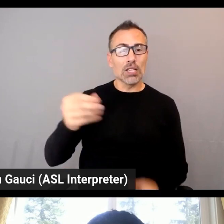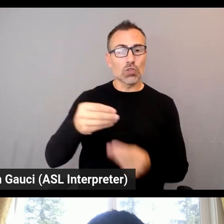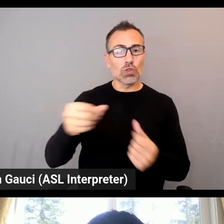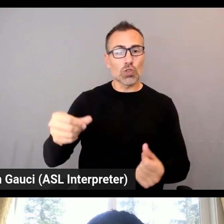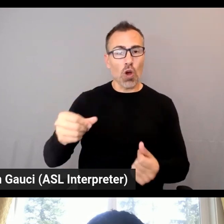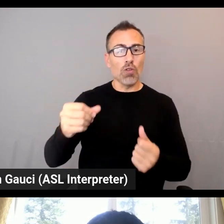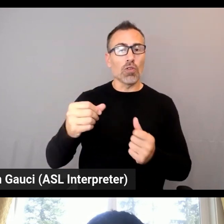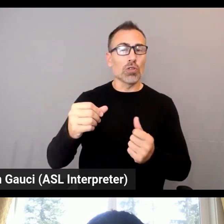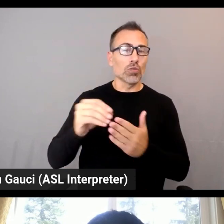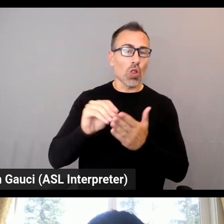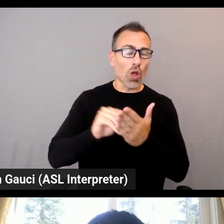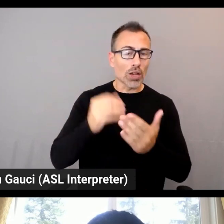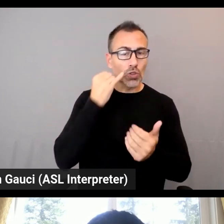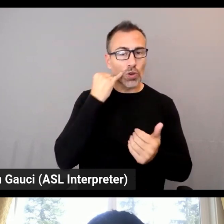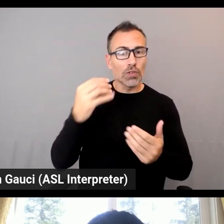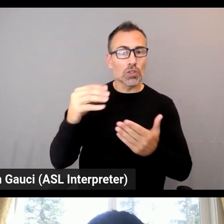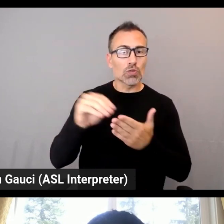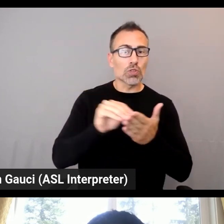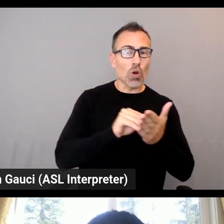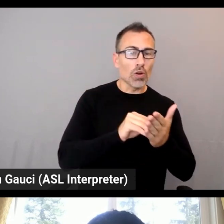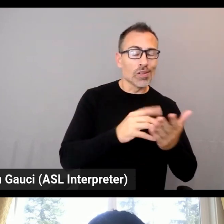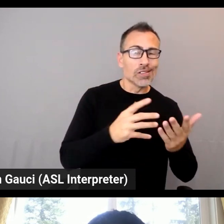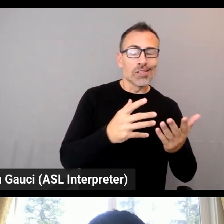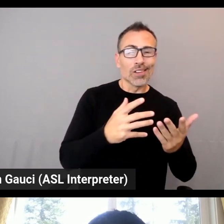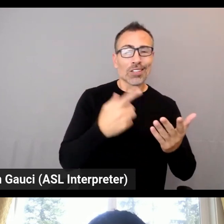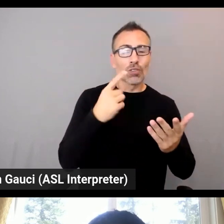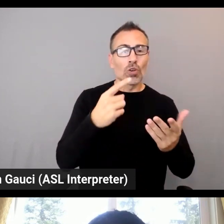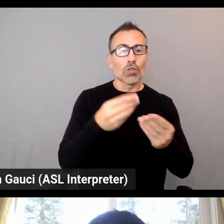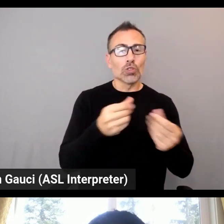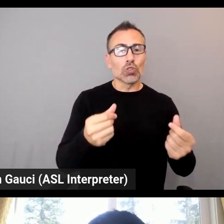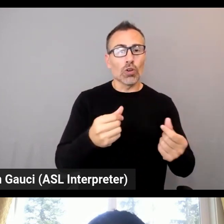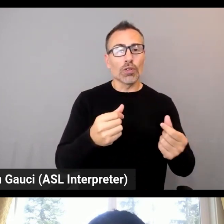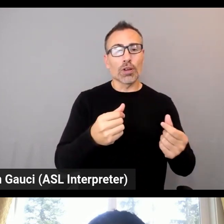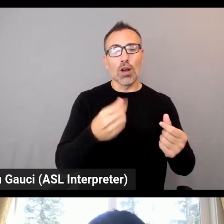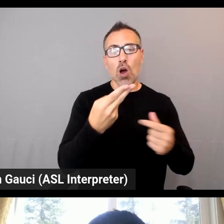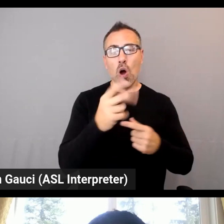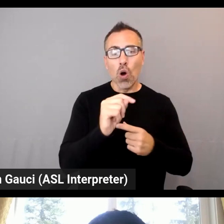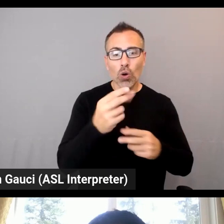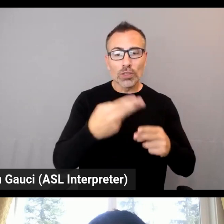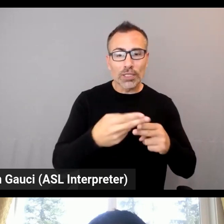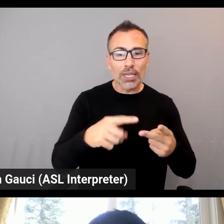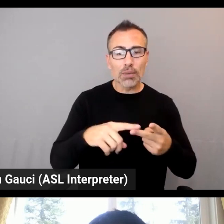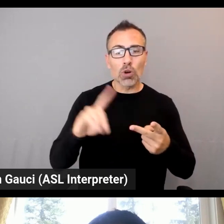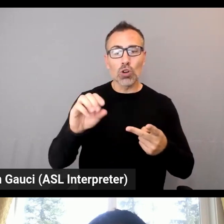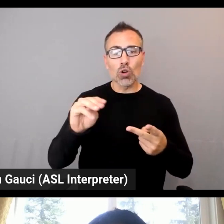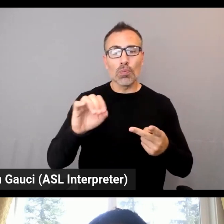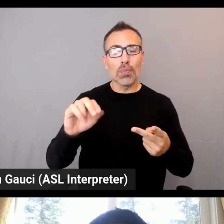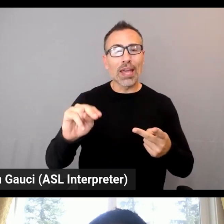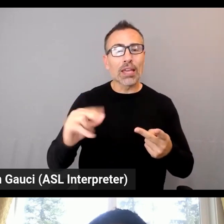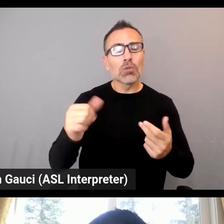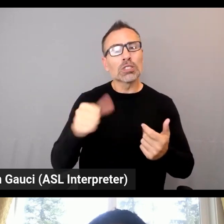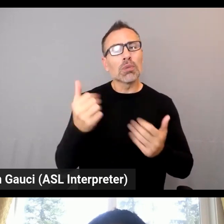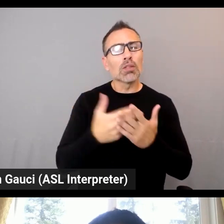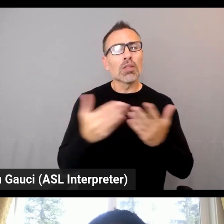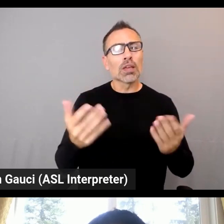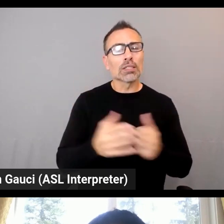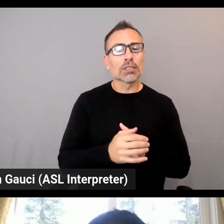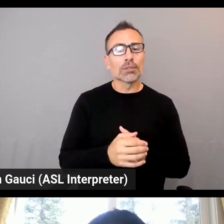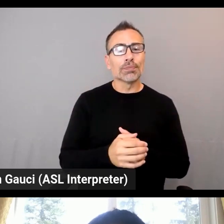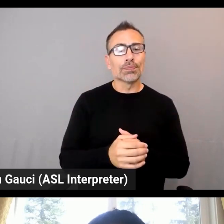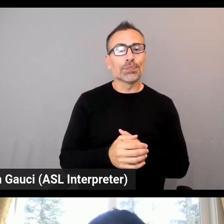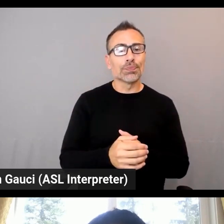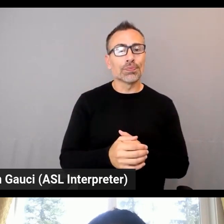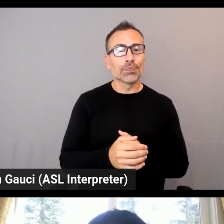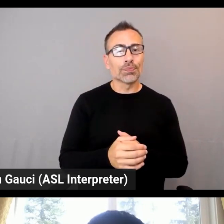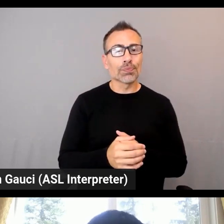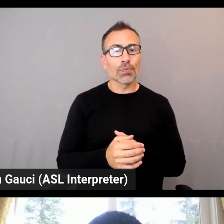or domain. What were the other log sources that GuardDuty supports too? Yep. So we also support